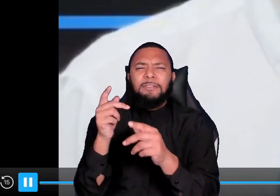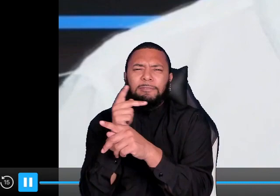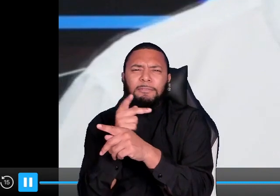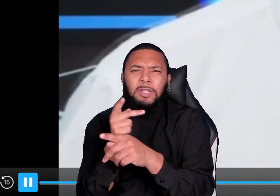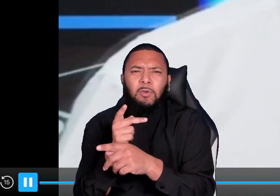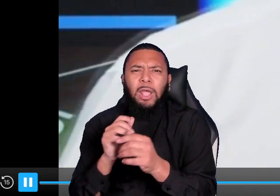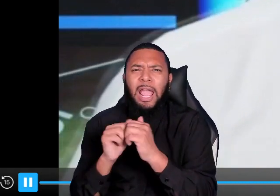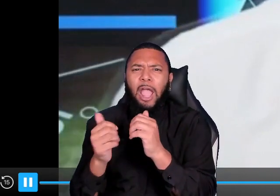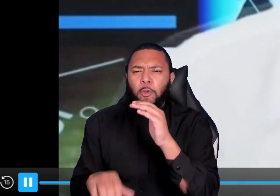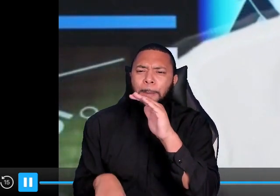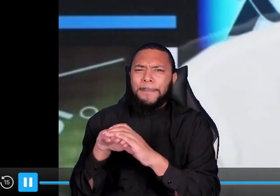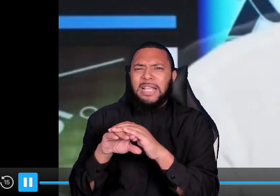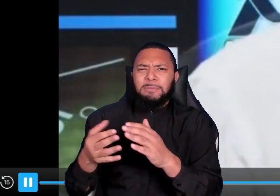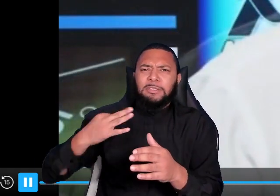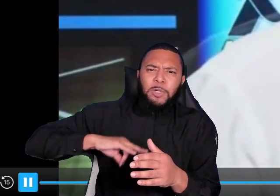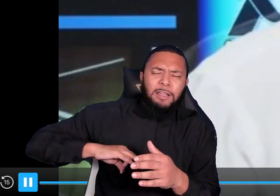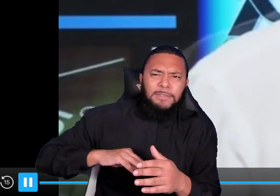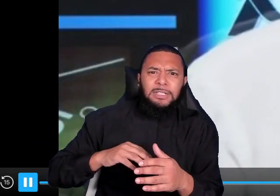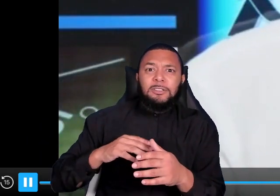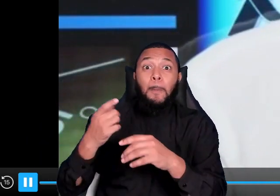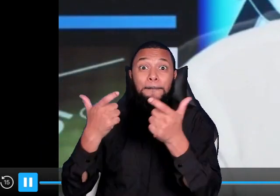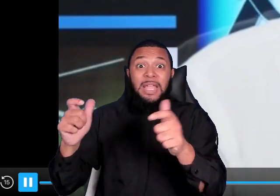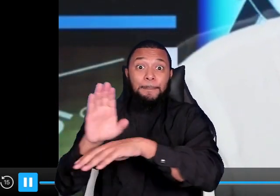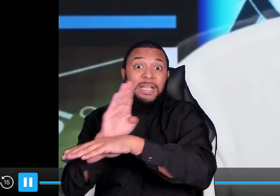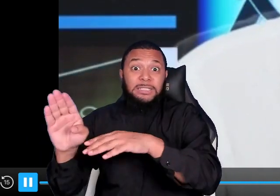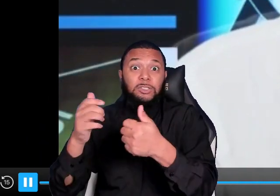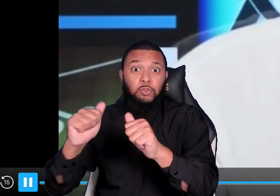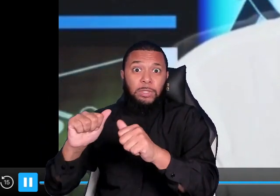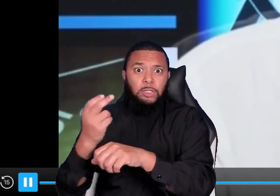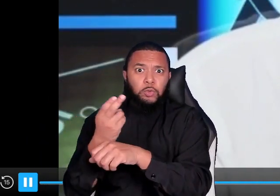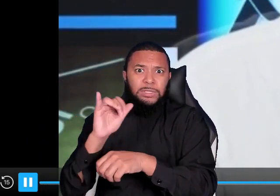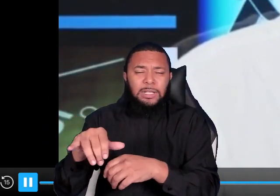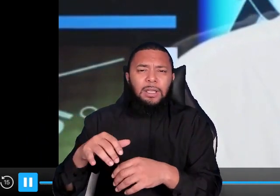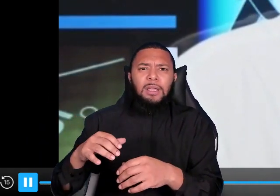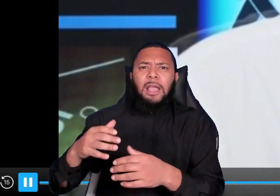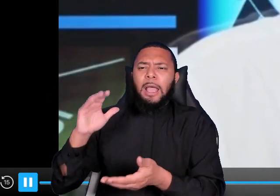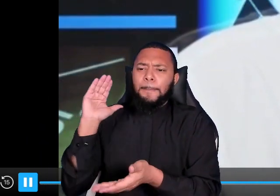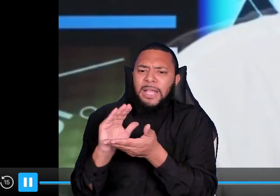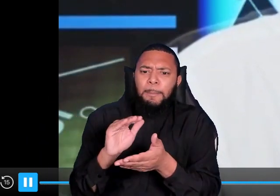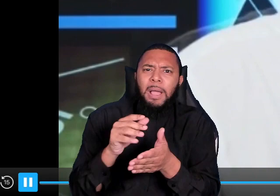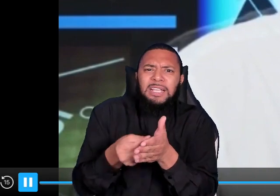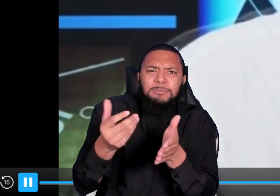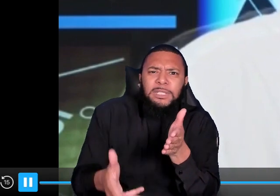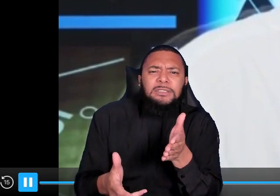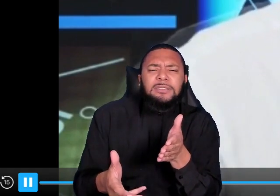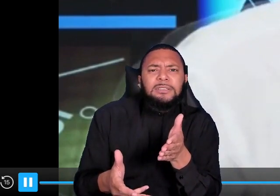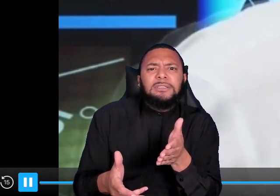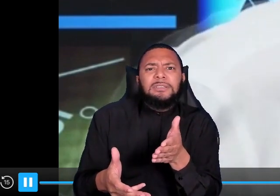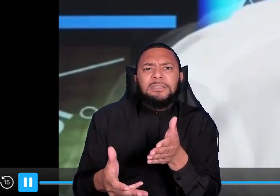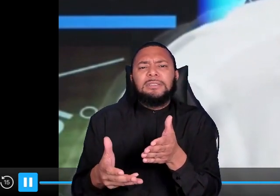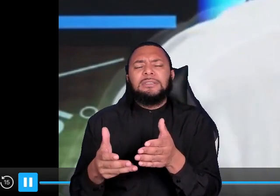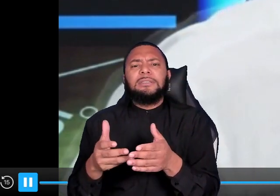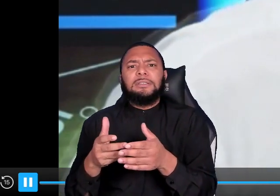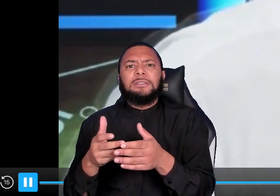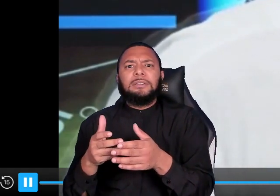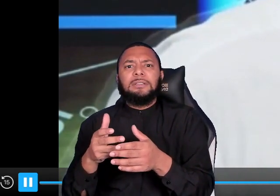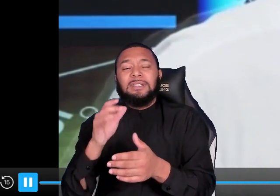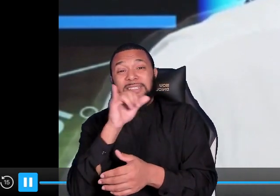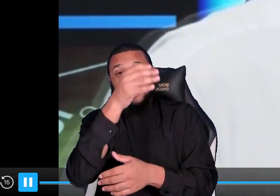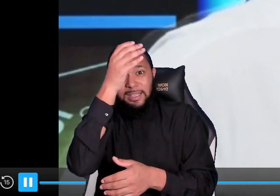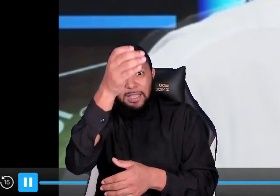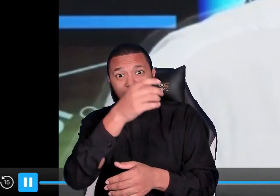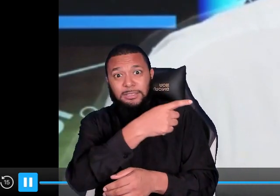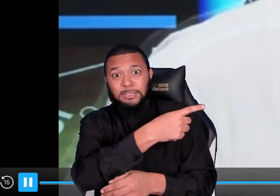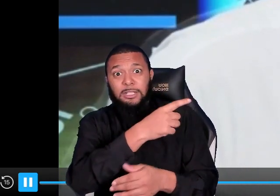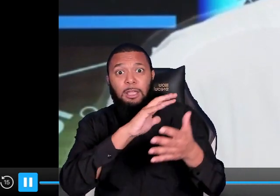to maximize their profit, how to minimize their costs, and so forth. And this idea of